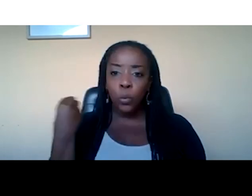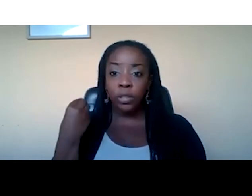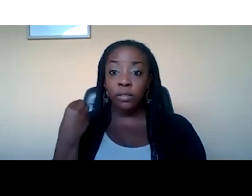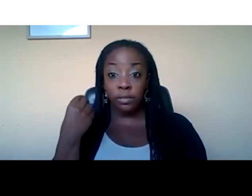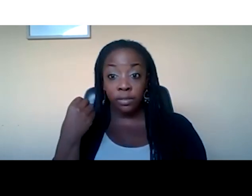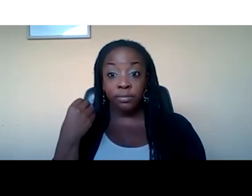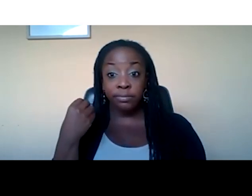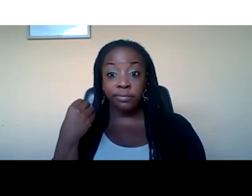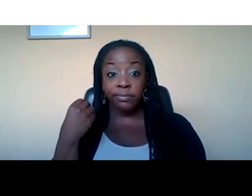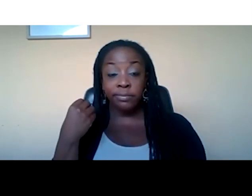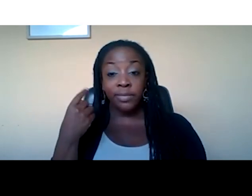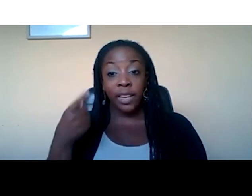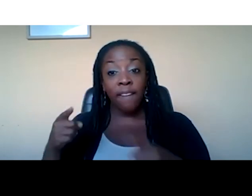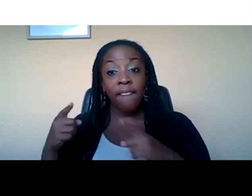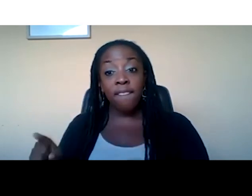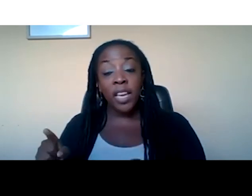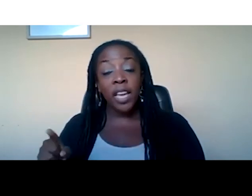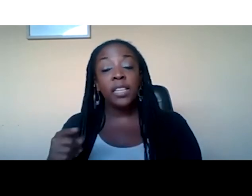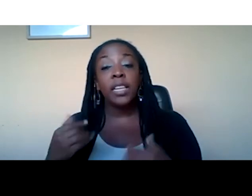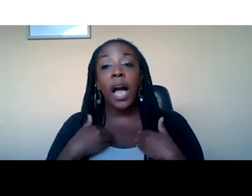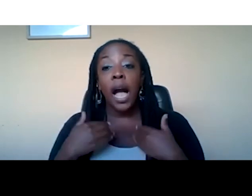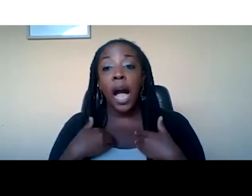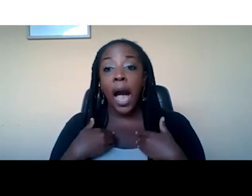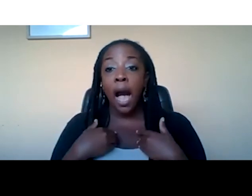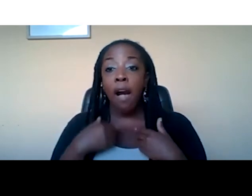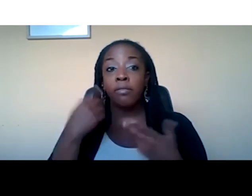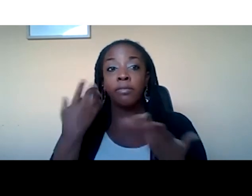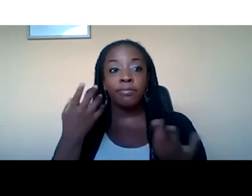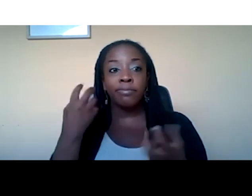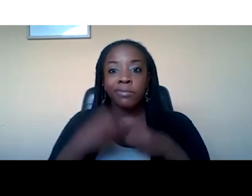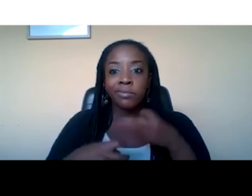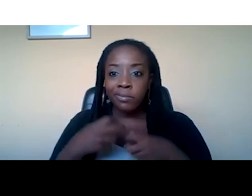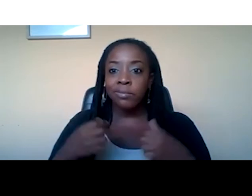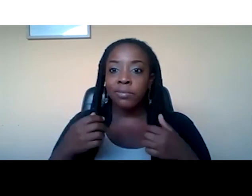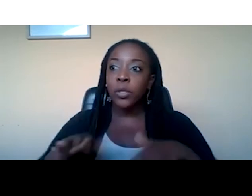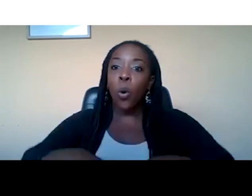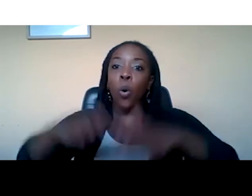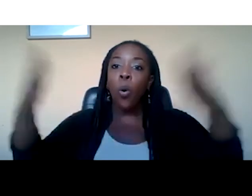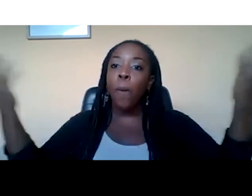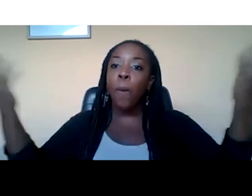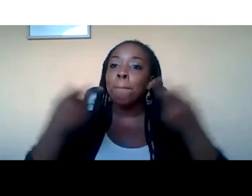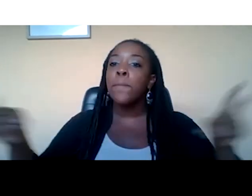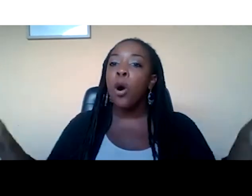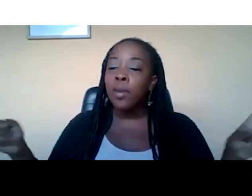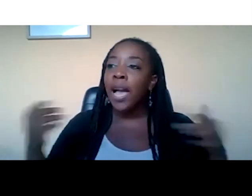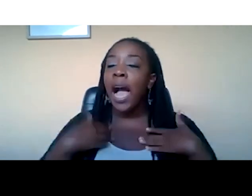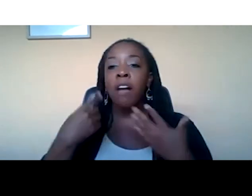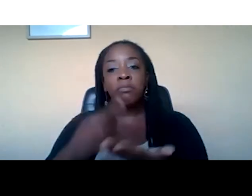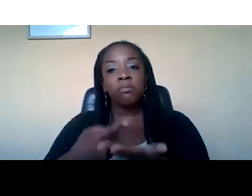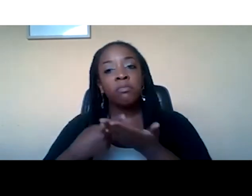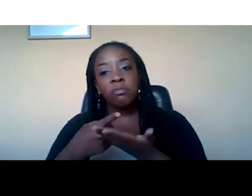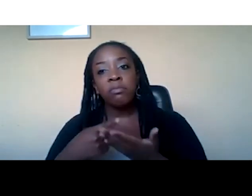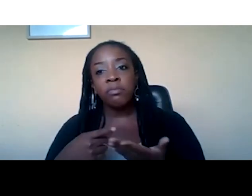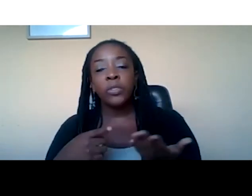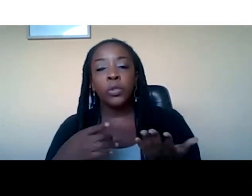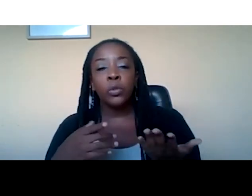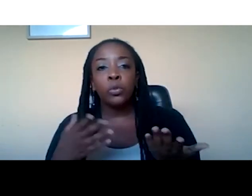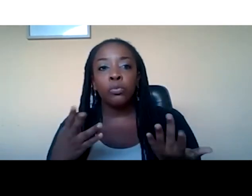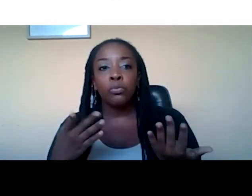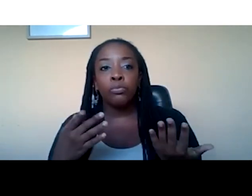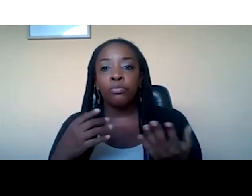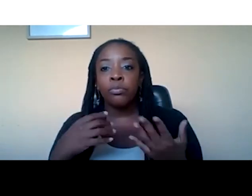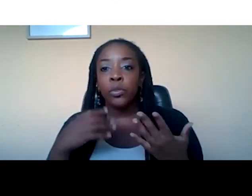issues in the public domain and to have the discourse so as to bring about some